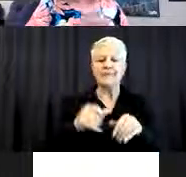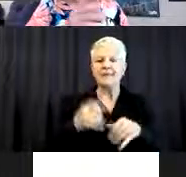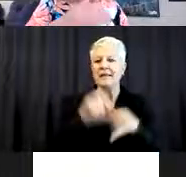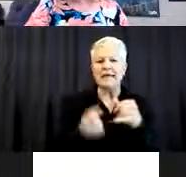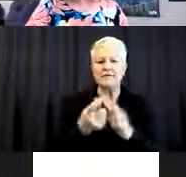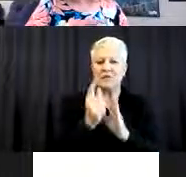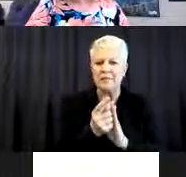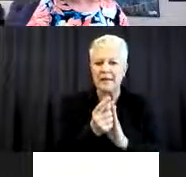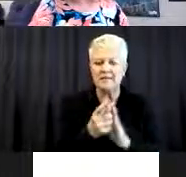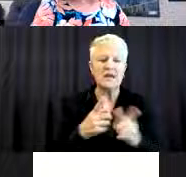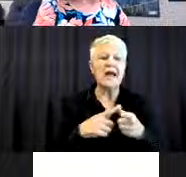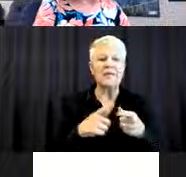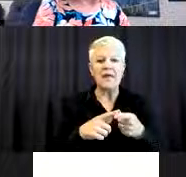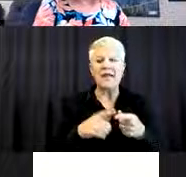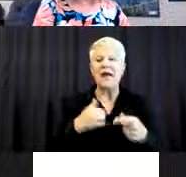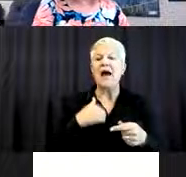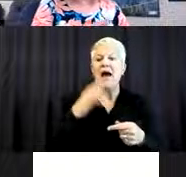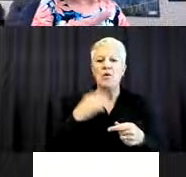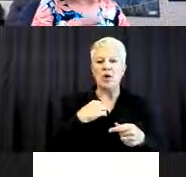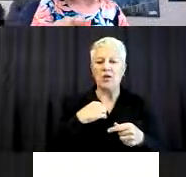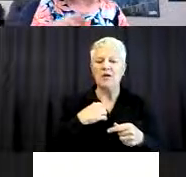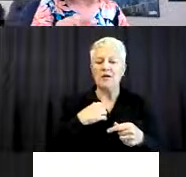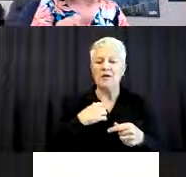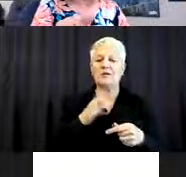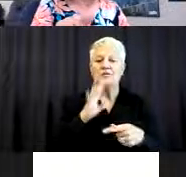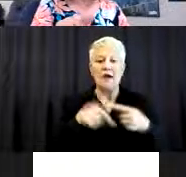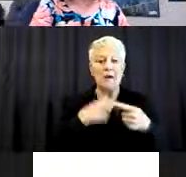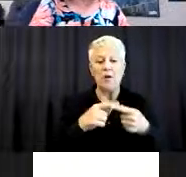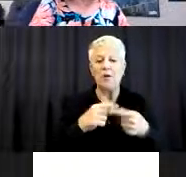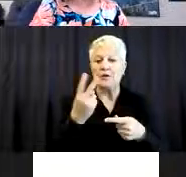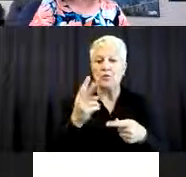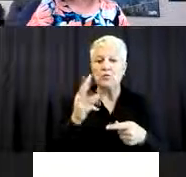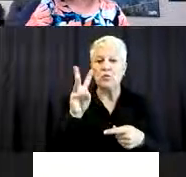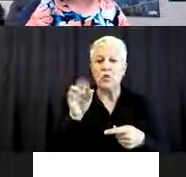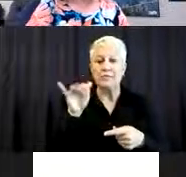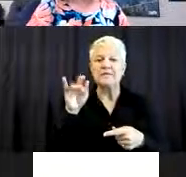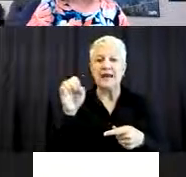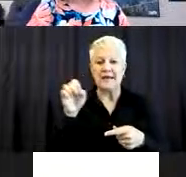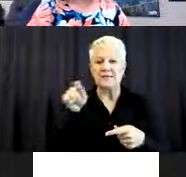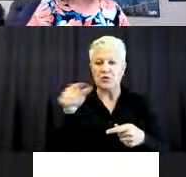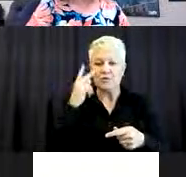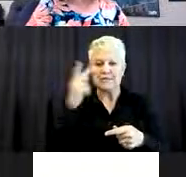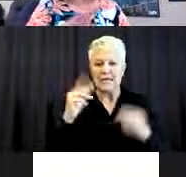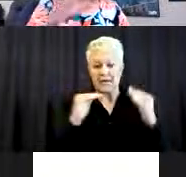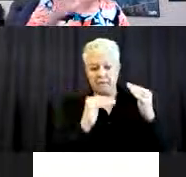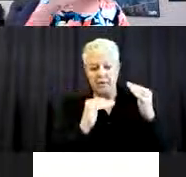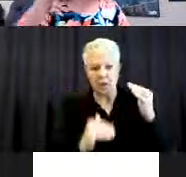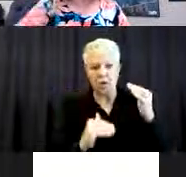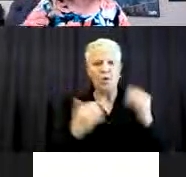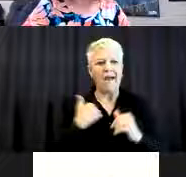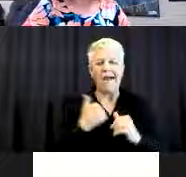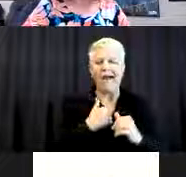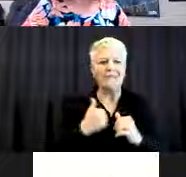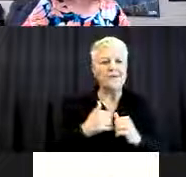minutes. And then I'm going to refer to the two websites that you have below, where there are forms, and I'll just